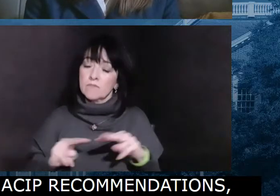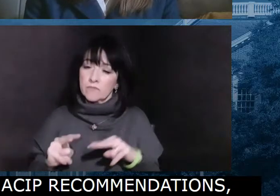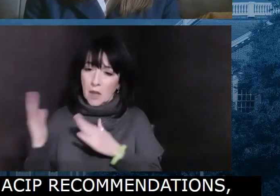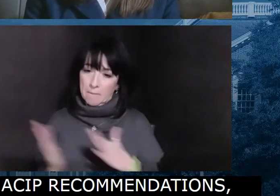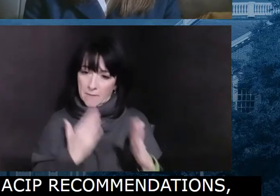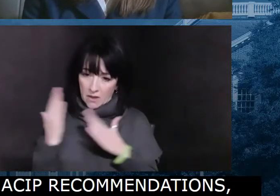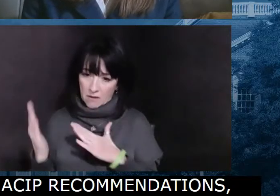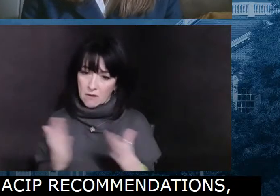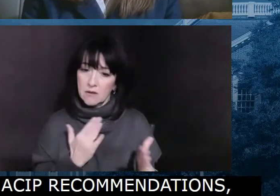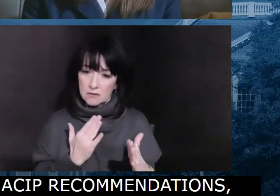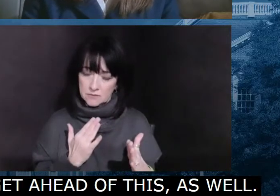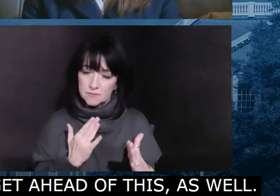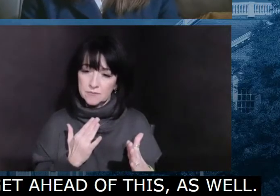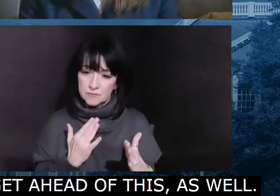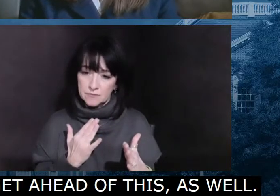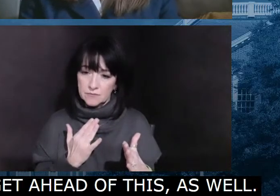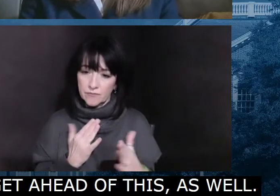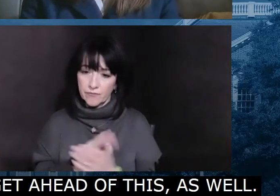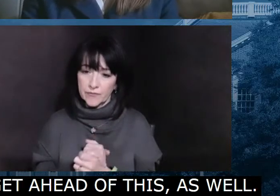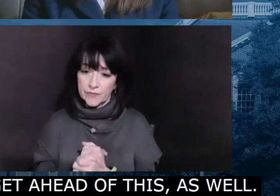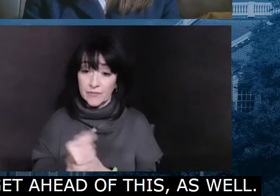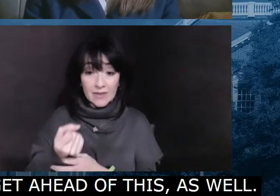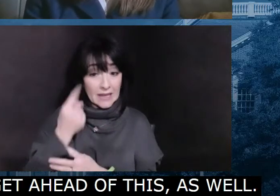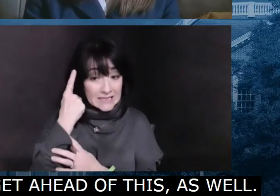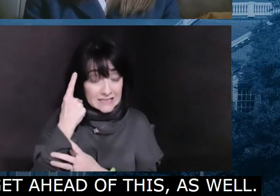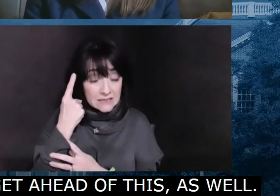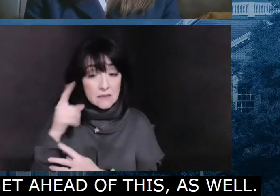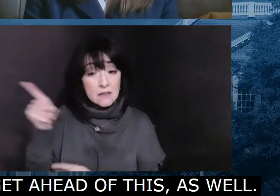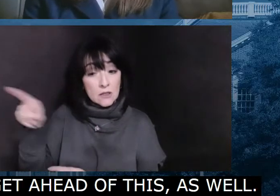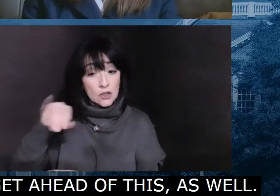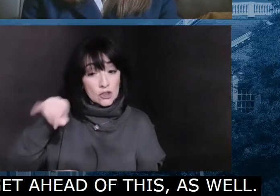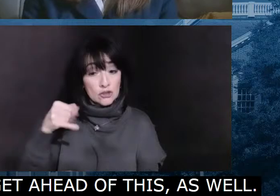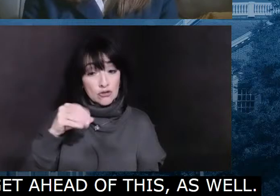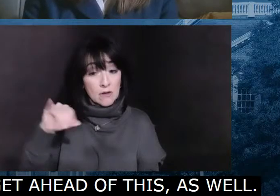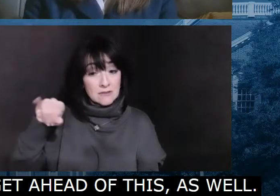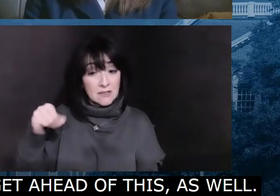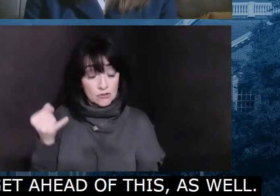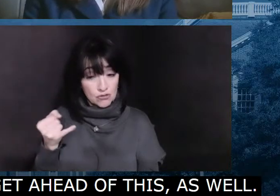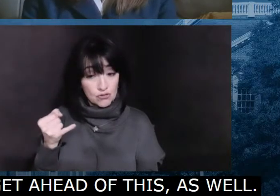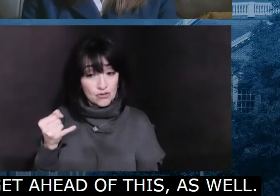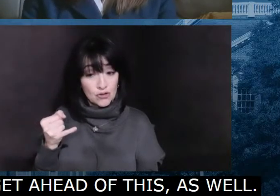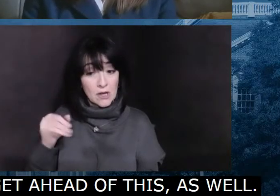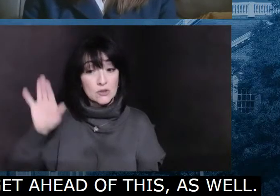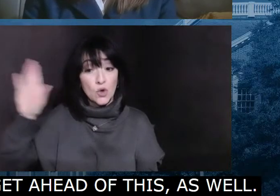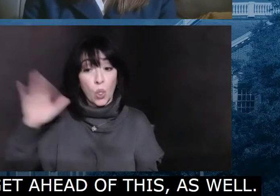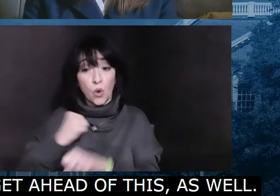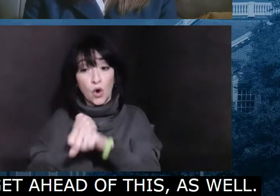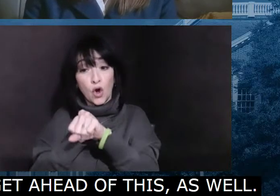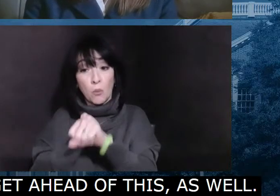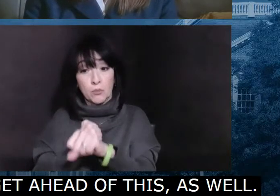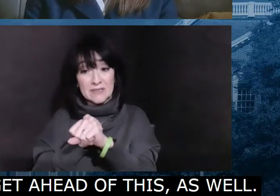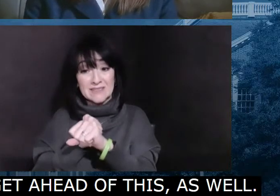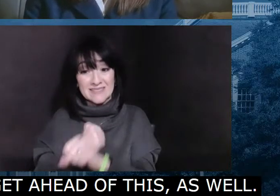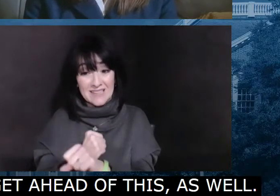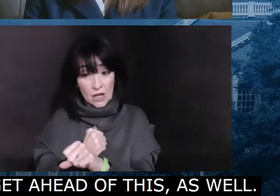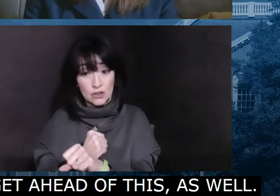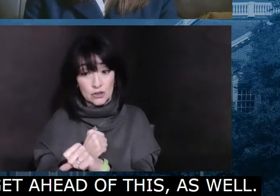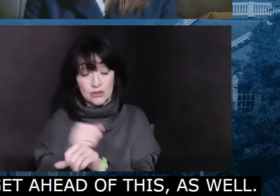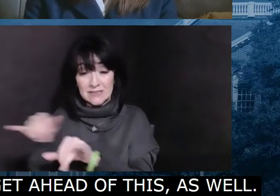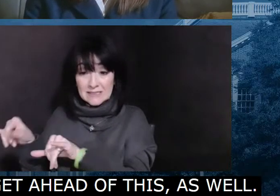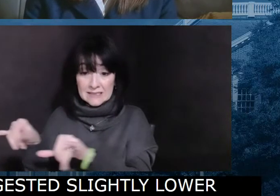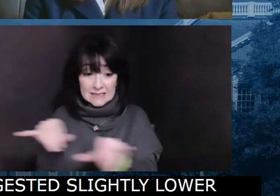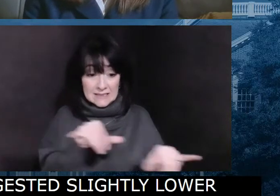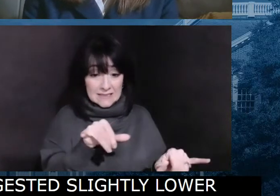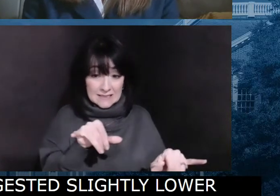suggested slightly lower efficacy, granted, I think it's really important to mention that all of these